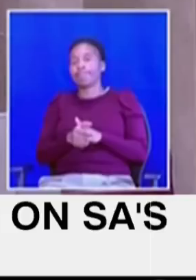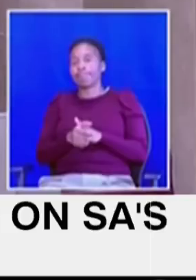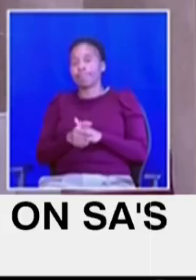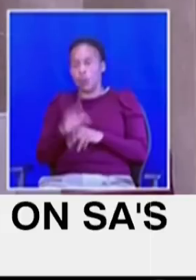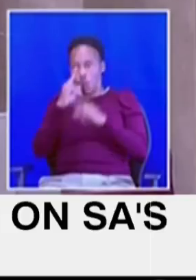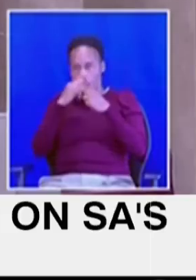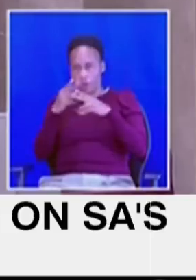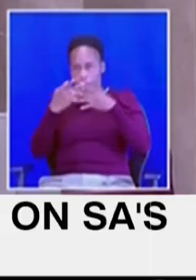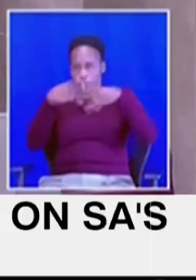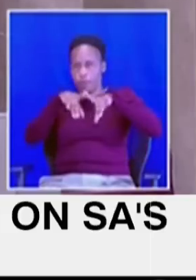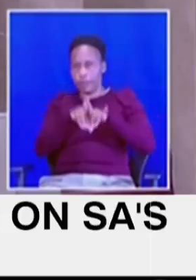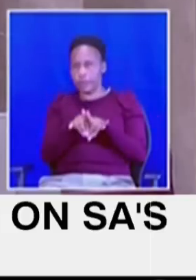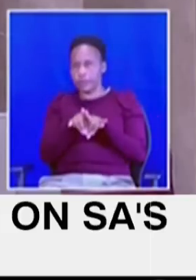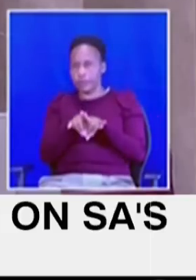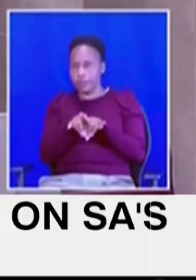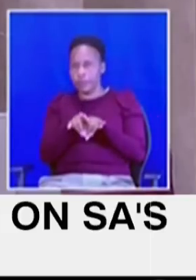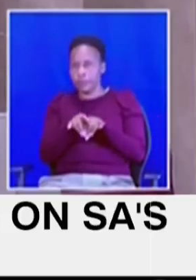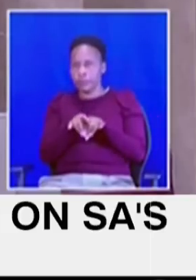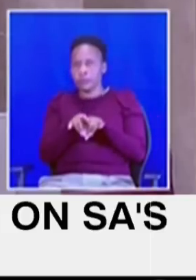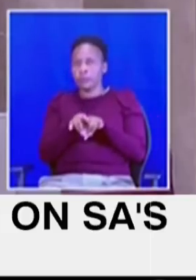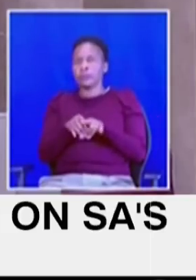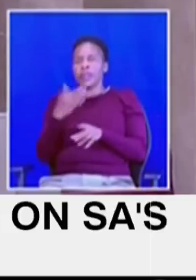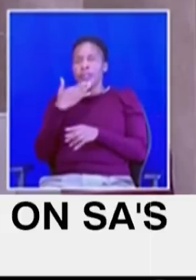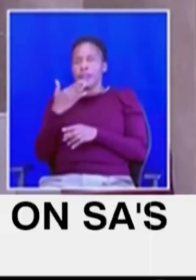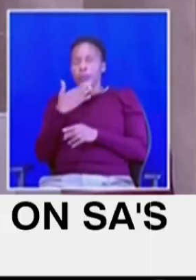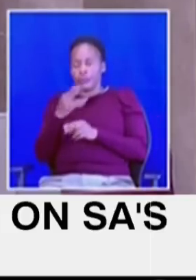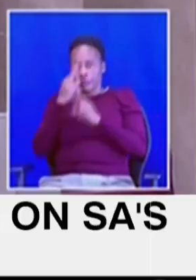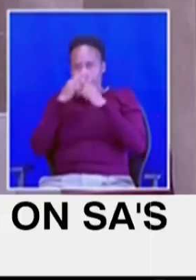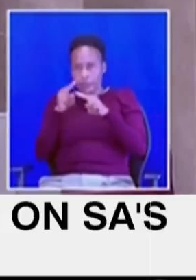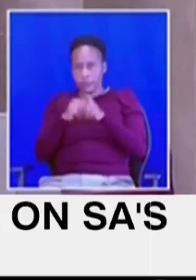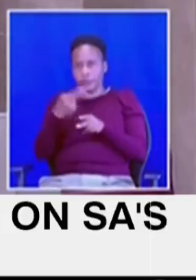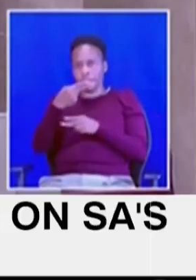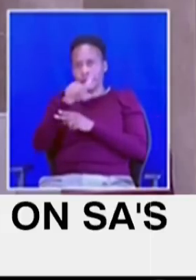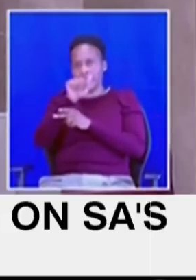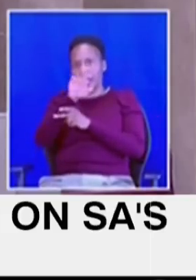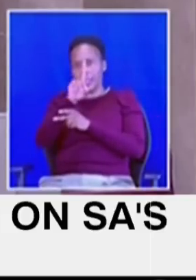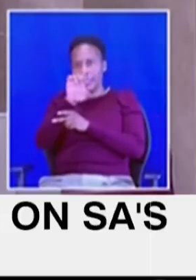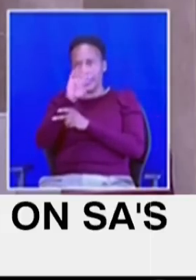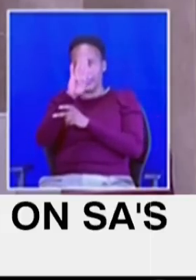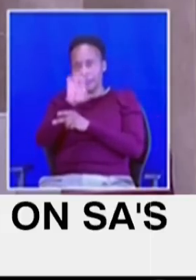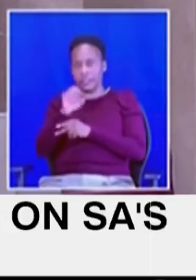Honorable Chairperson, and thank you, Honorable Hadebe, for the question.